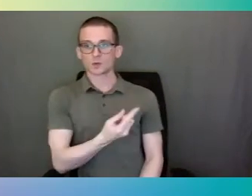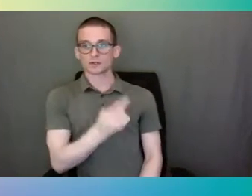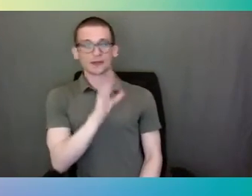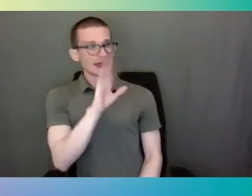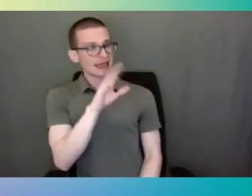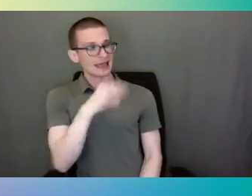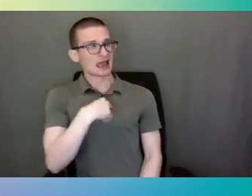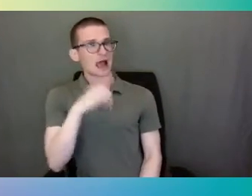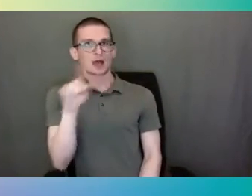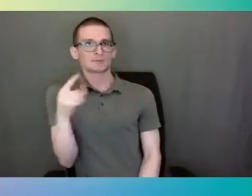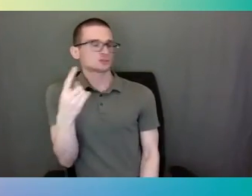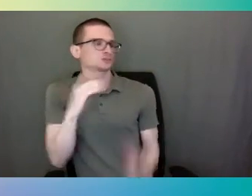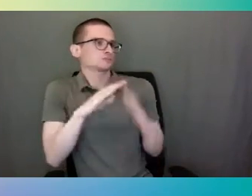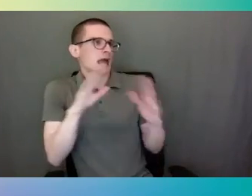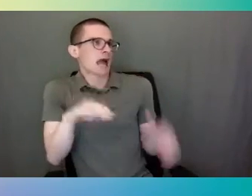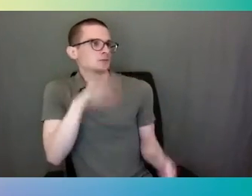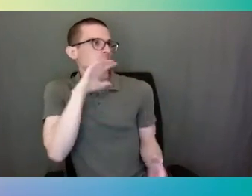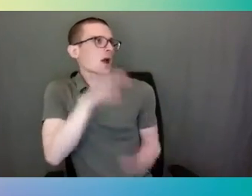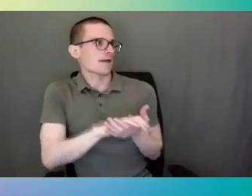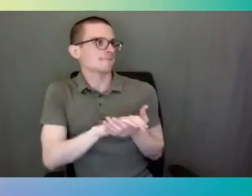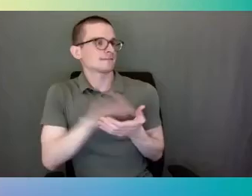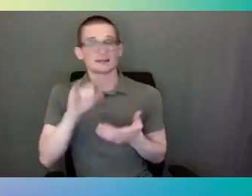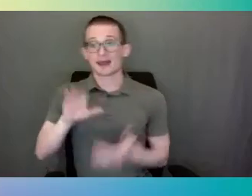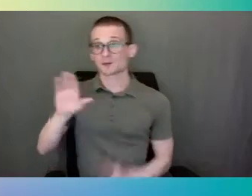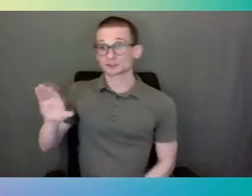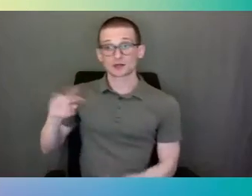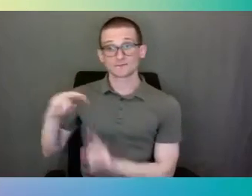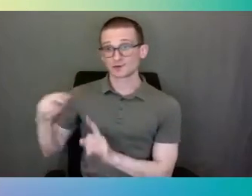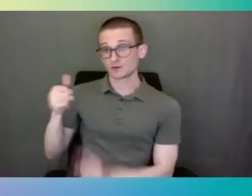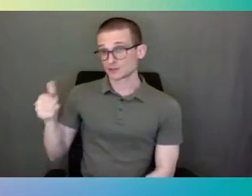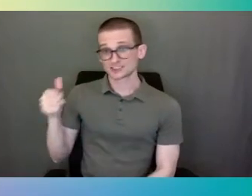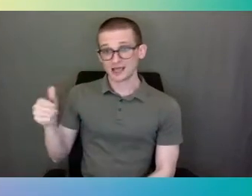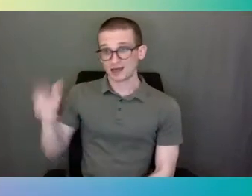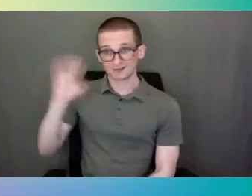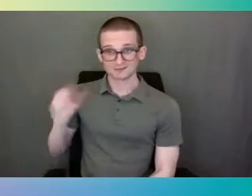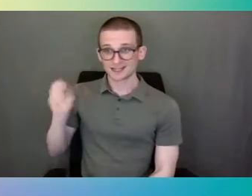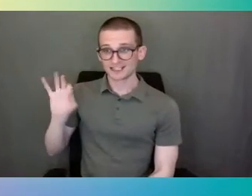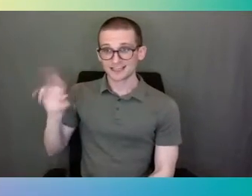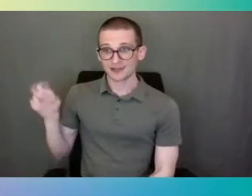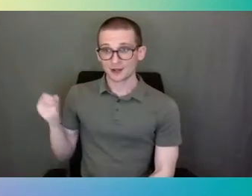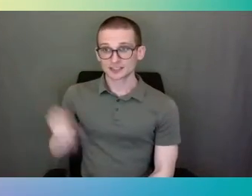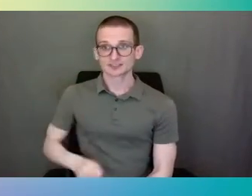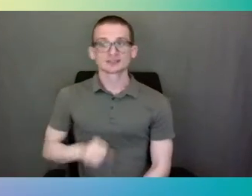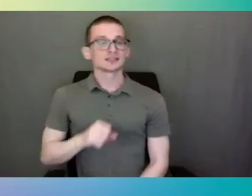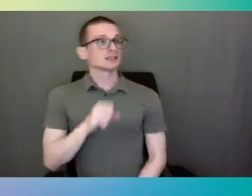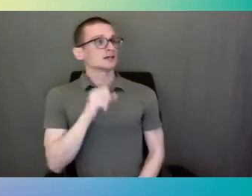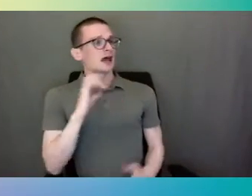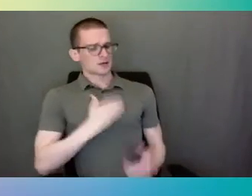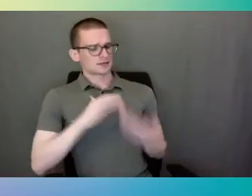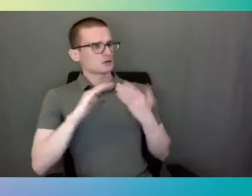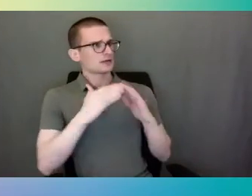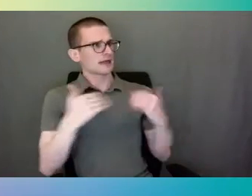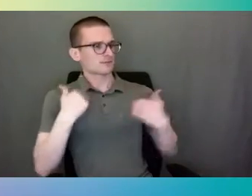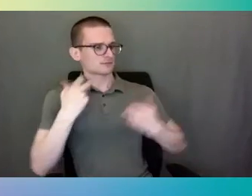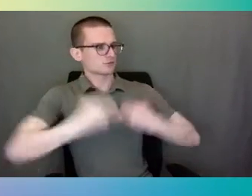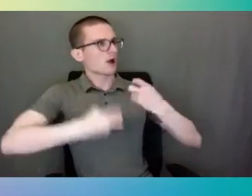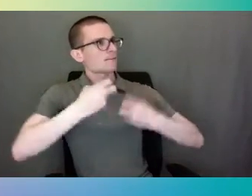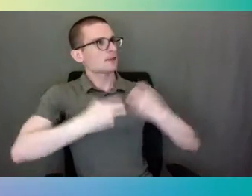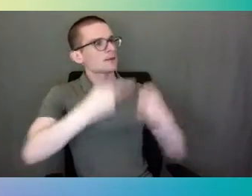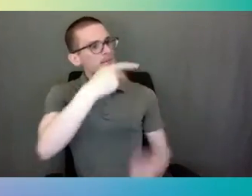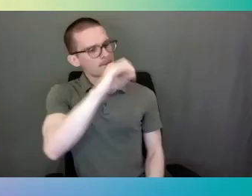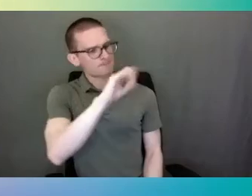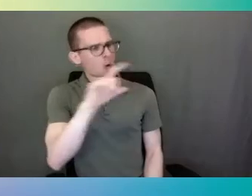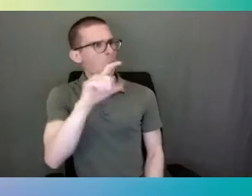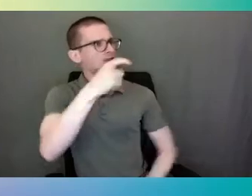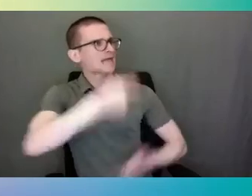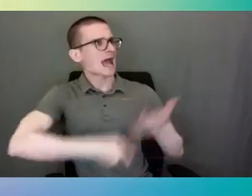housewife. And that's how she saw herself in the 1930s. And she said, we have a problem in our community. We have a poll tax. And if you don't know what a